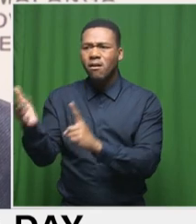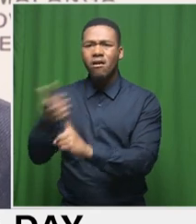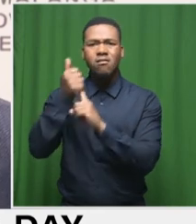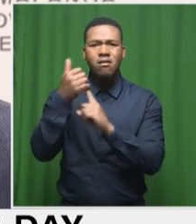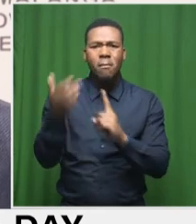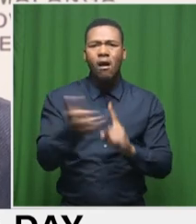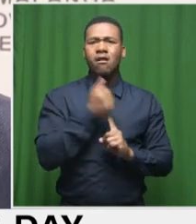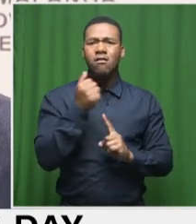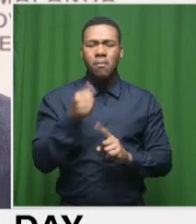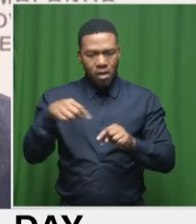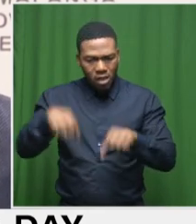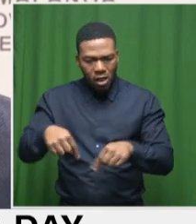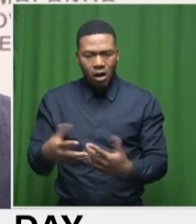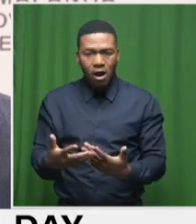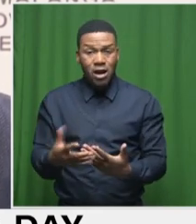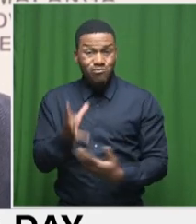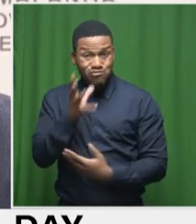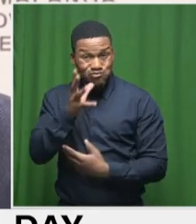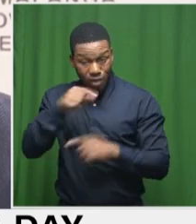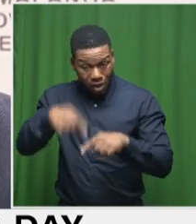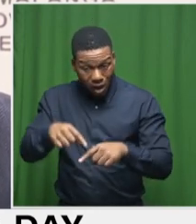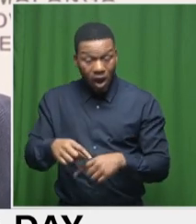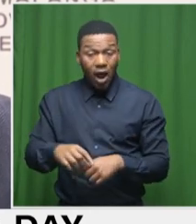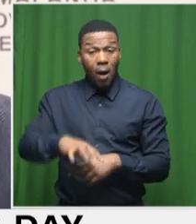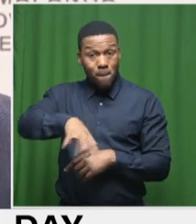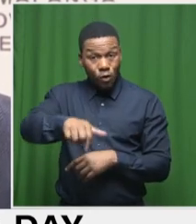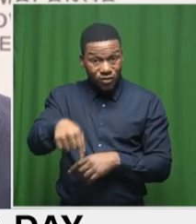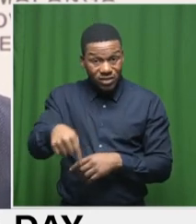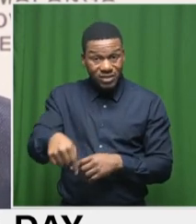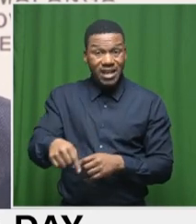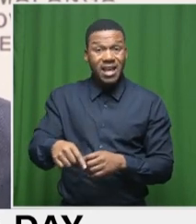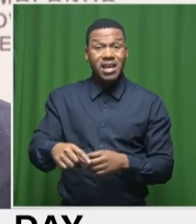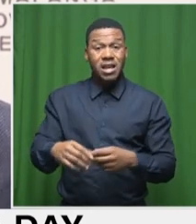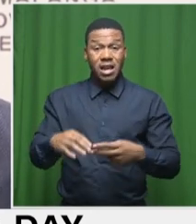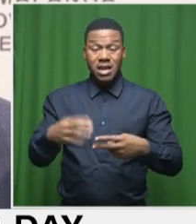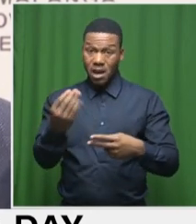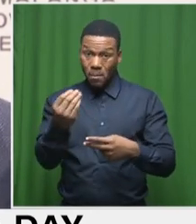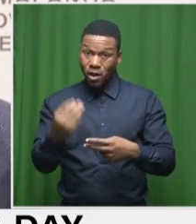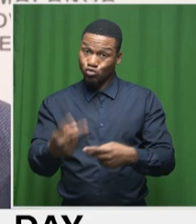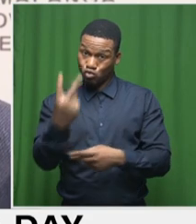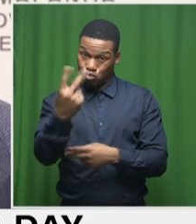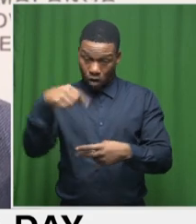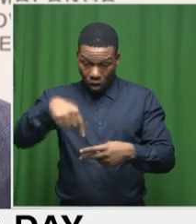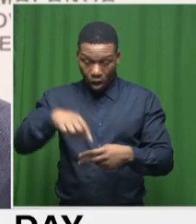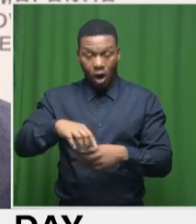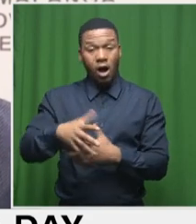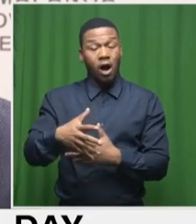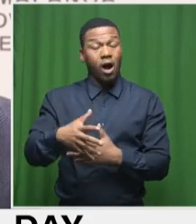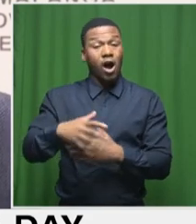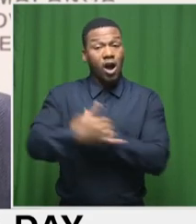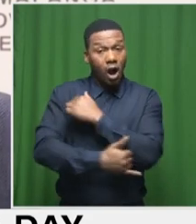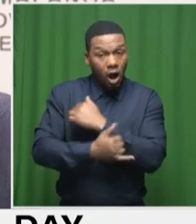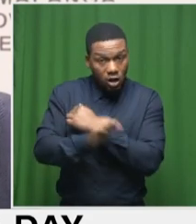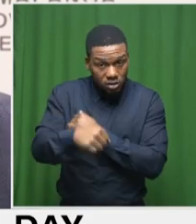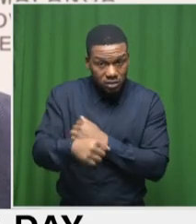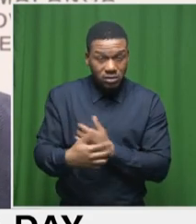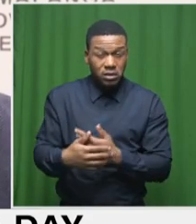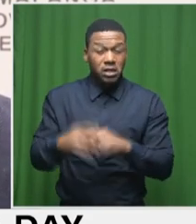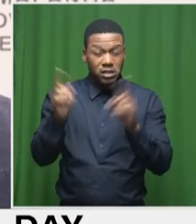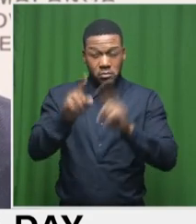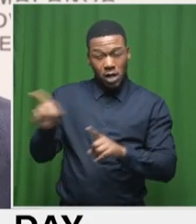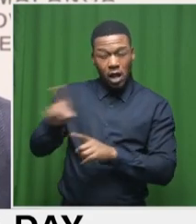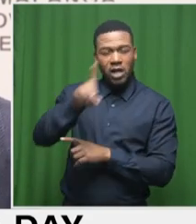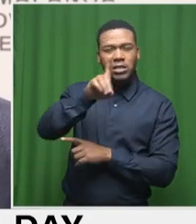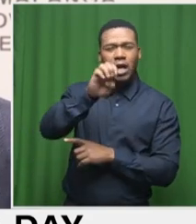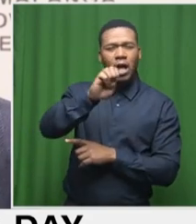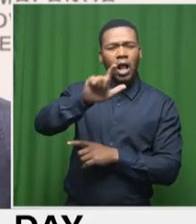number two in the country in when it comes to kidnapping, especially the crimes that have been reported in the Delmas police station. Just talk to us about what